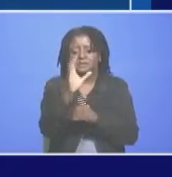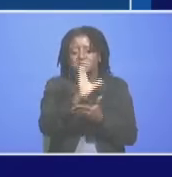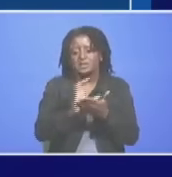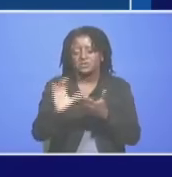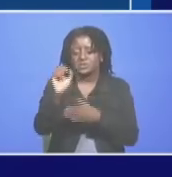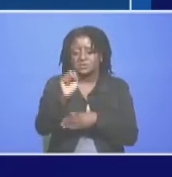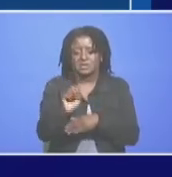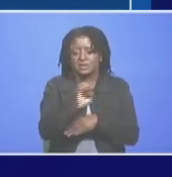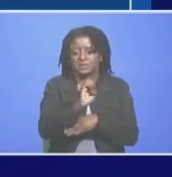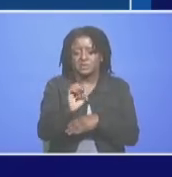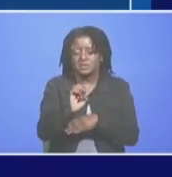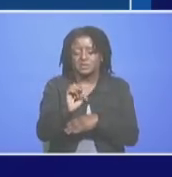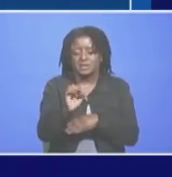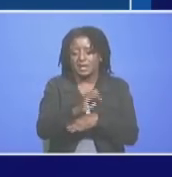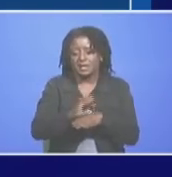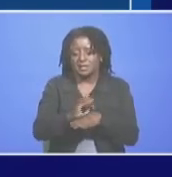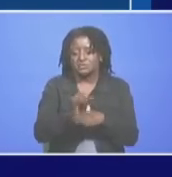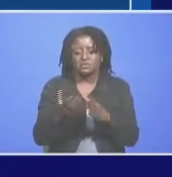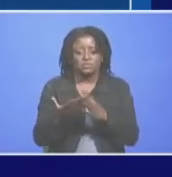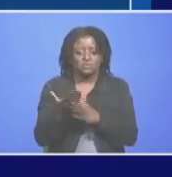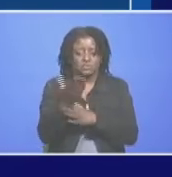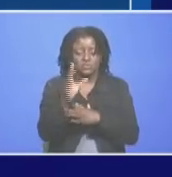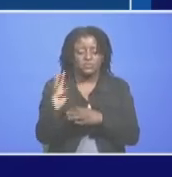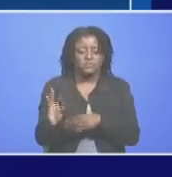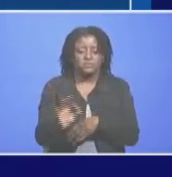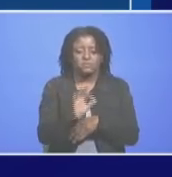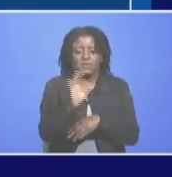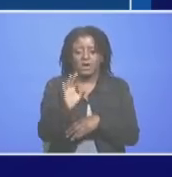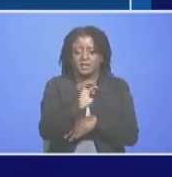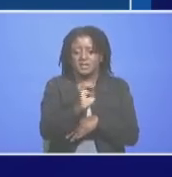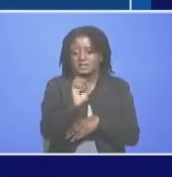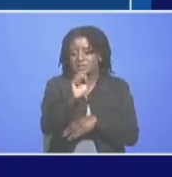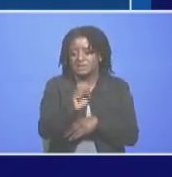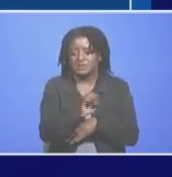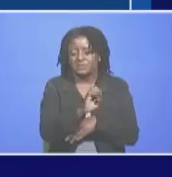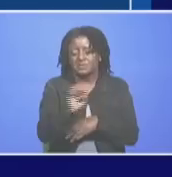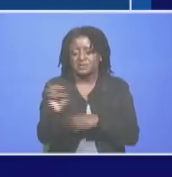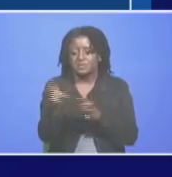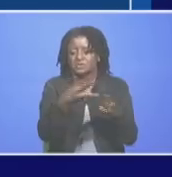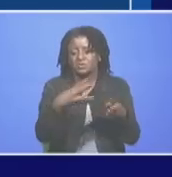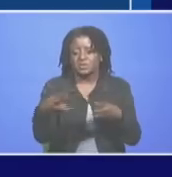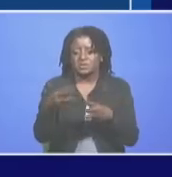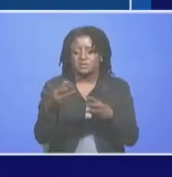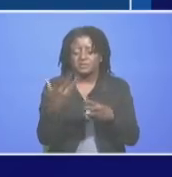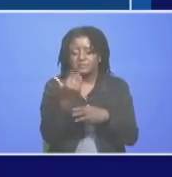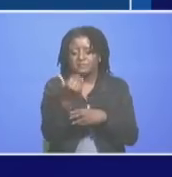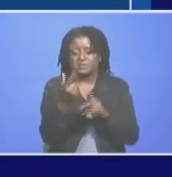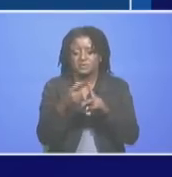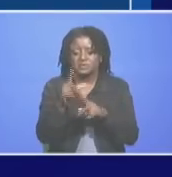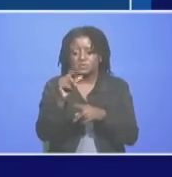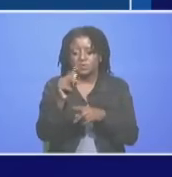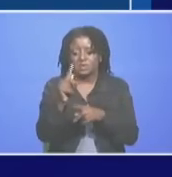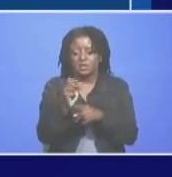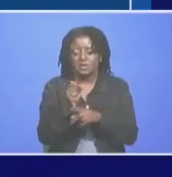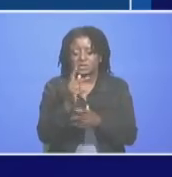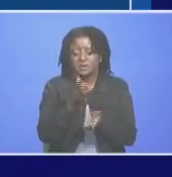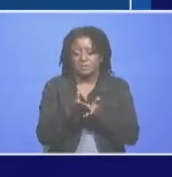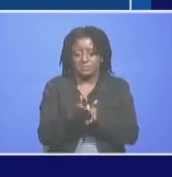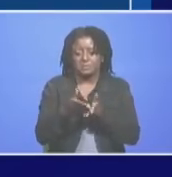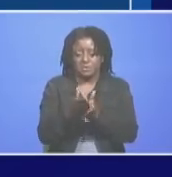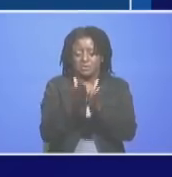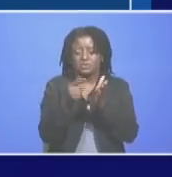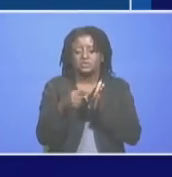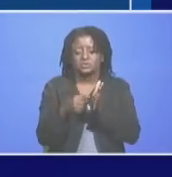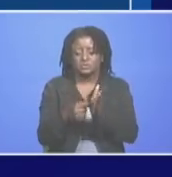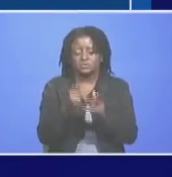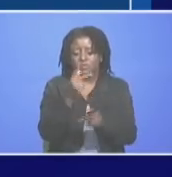through Friday, east to southeast winds 15 to 20 knots, and that means boaters should exercise caution right into Friday. Wave heights